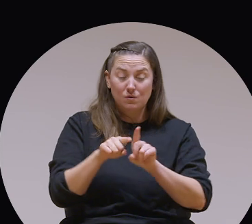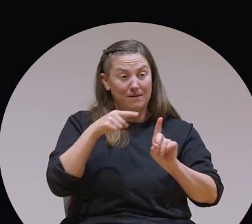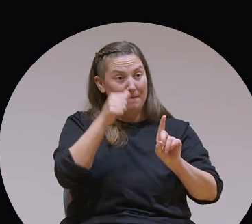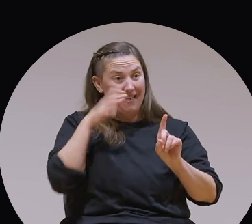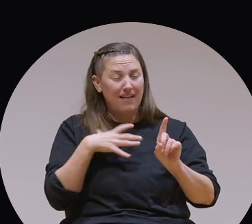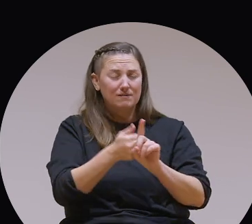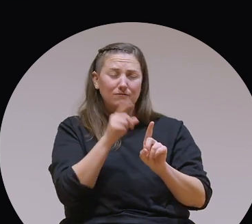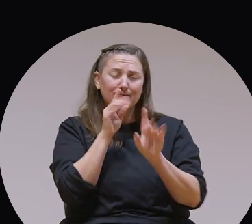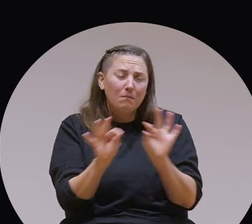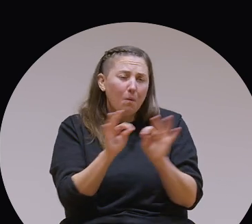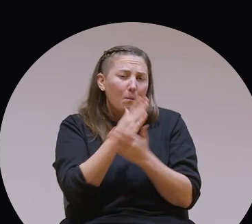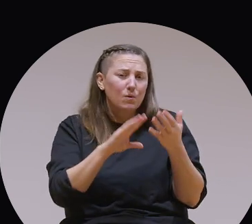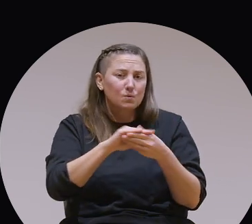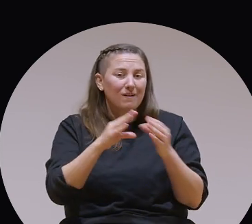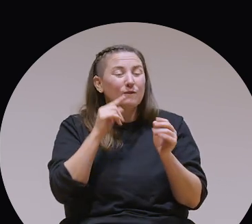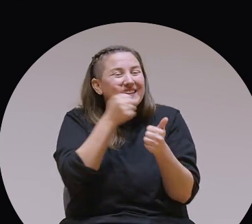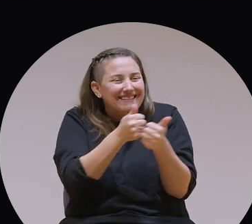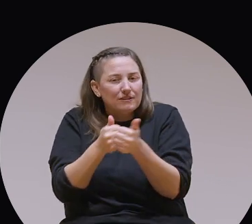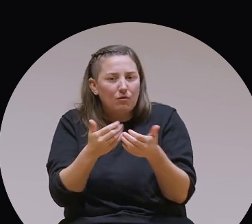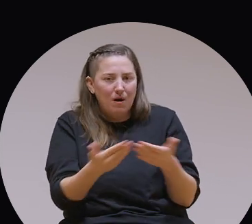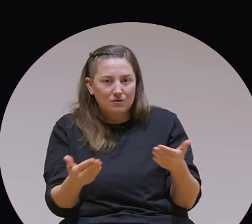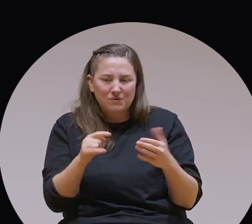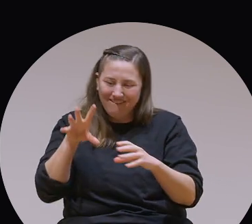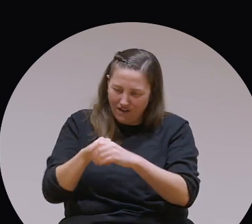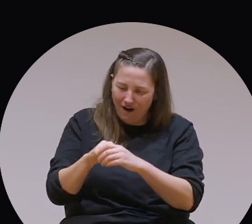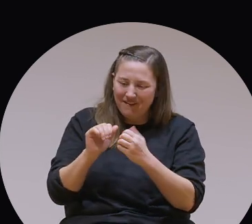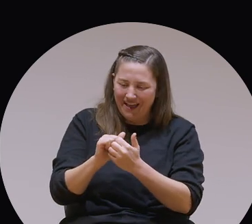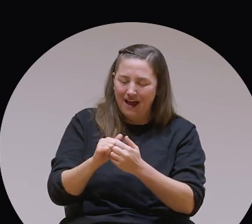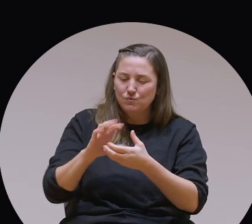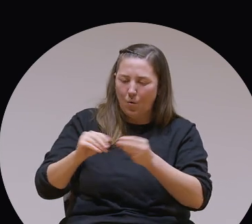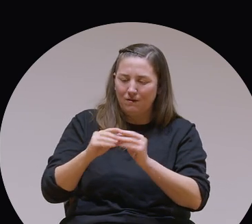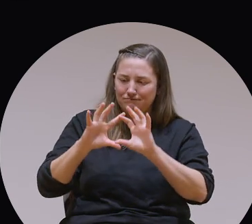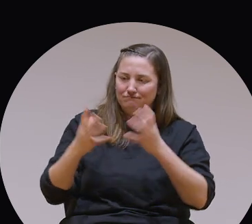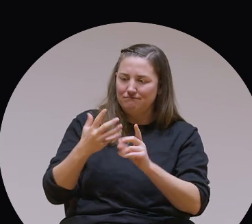part of the story of each of these objects. So he's part of the string.